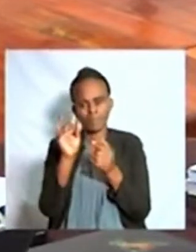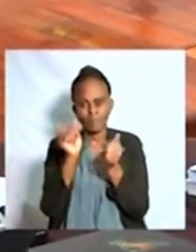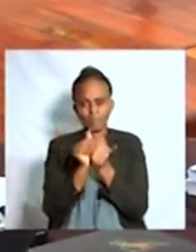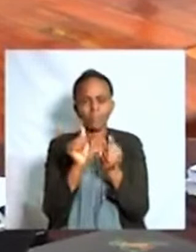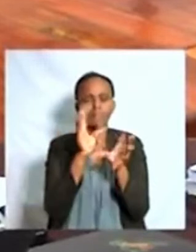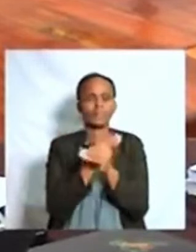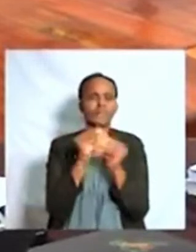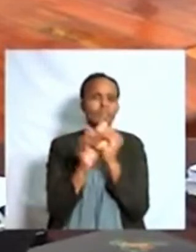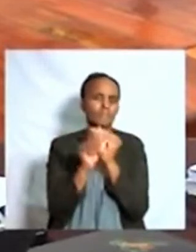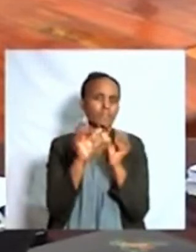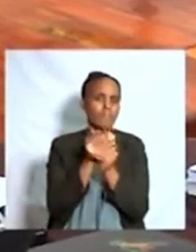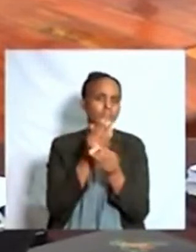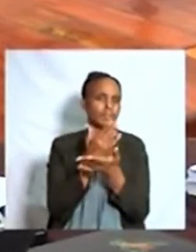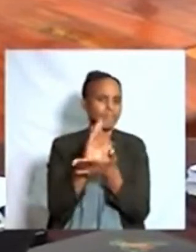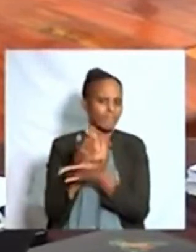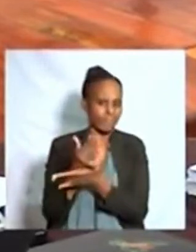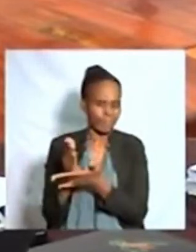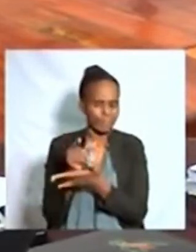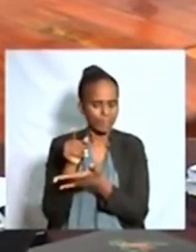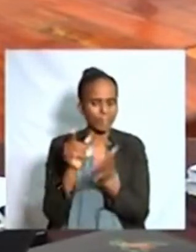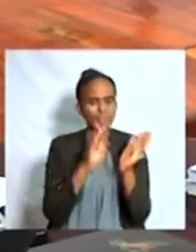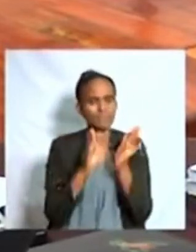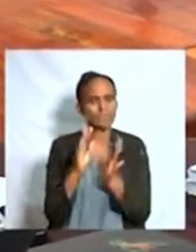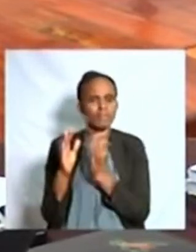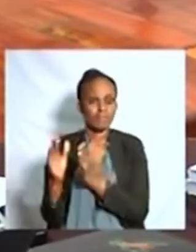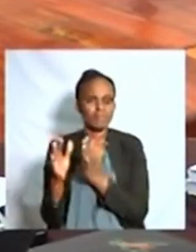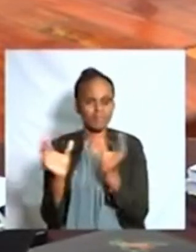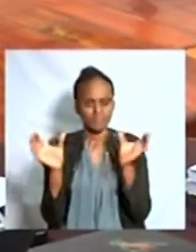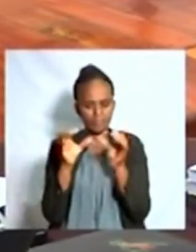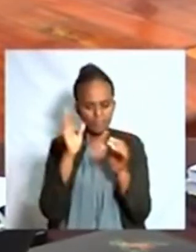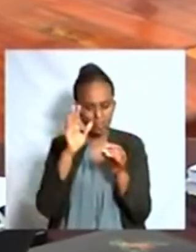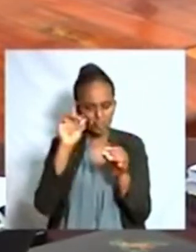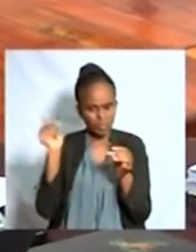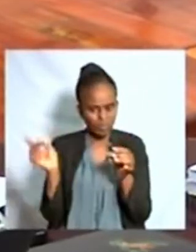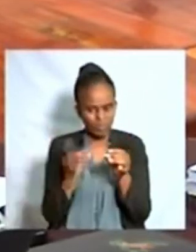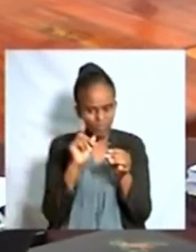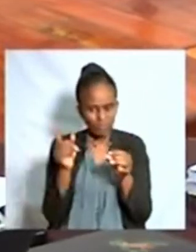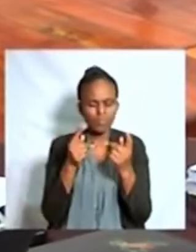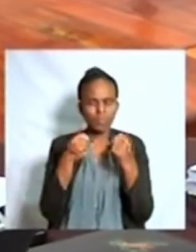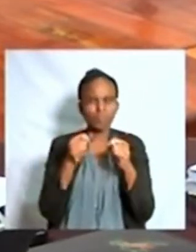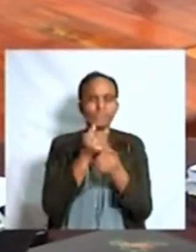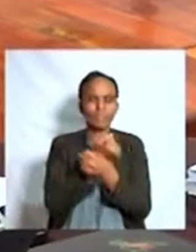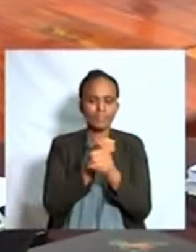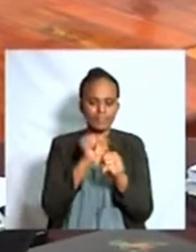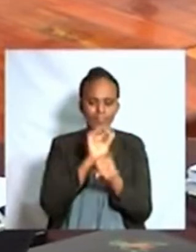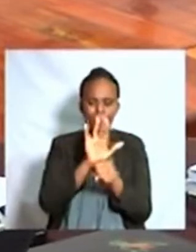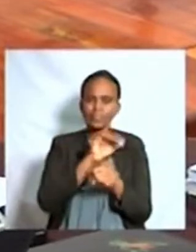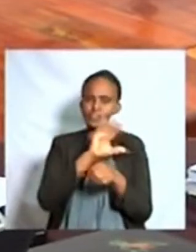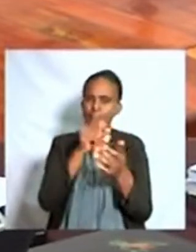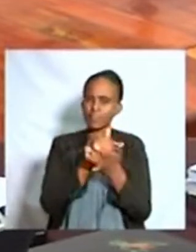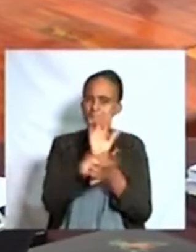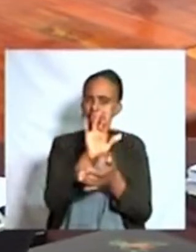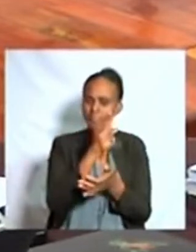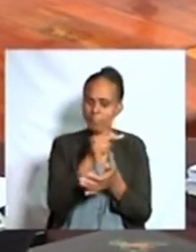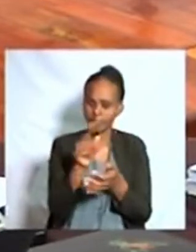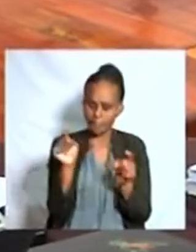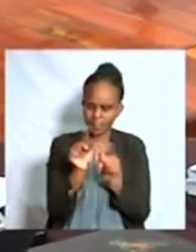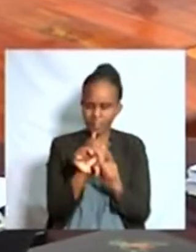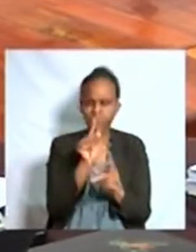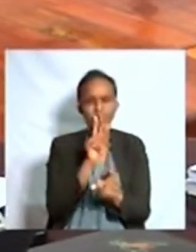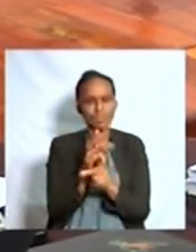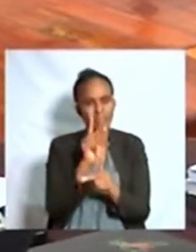parts. As a remedial measure, Council will always endeavor to secure all its property and ensure its timely